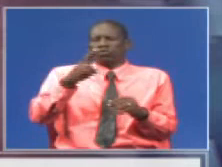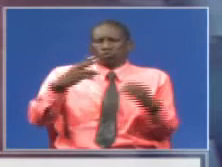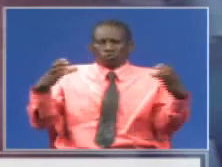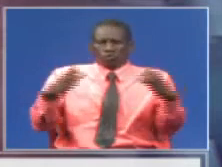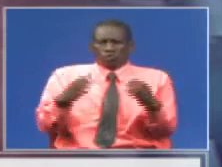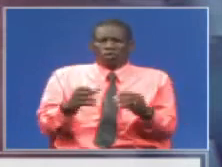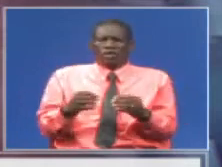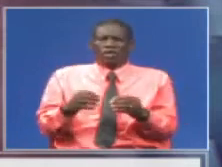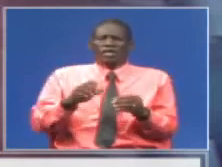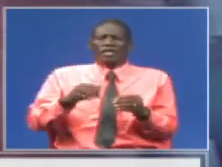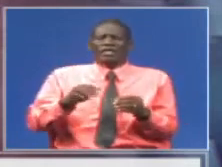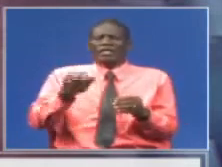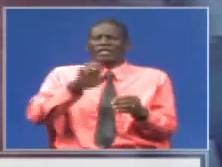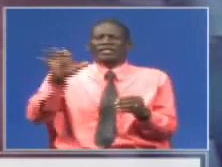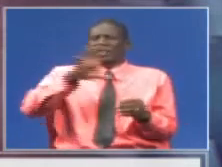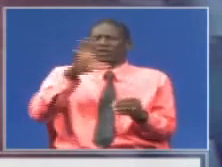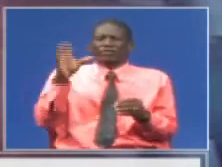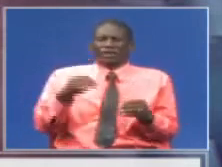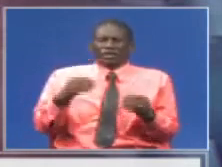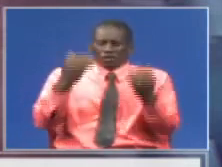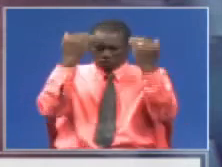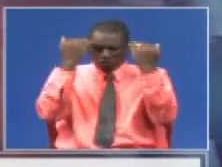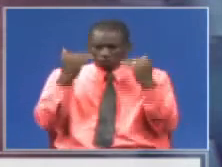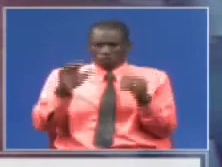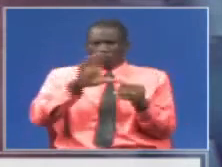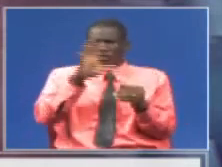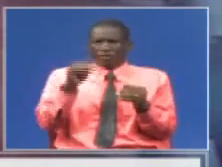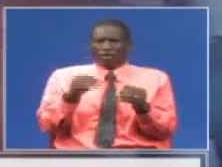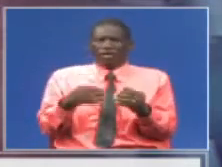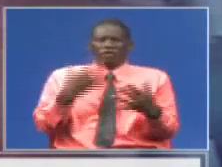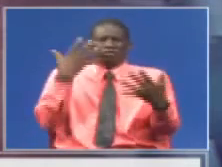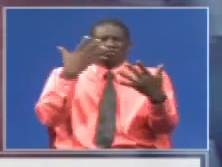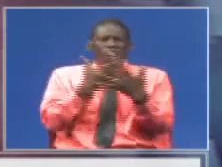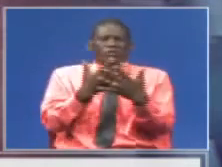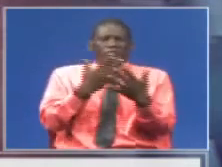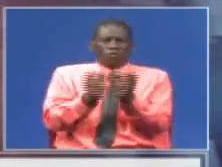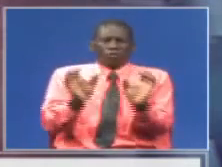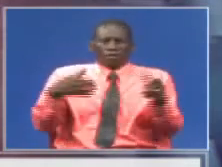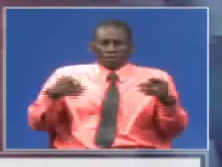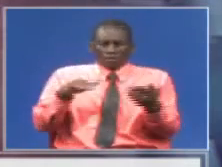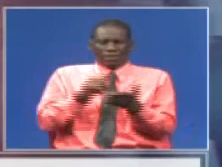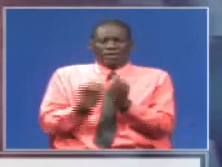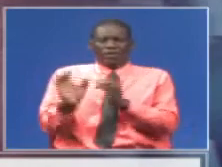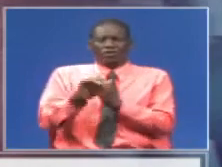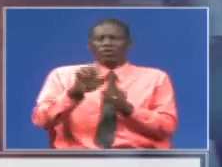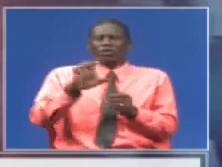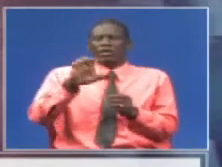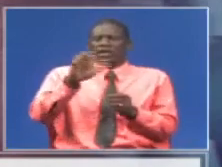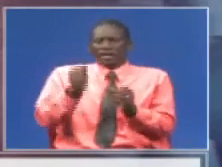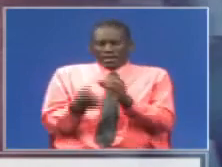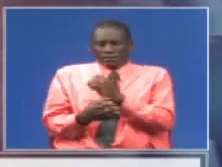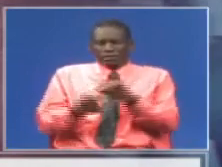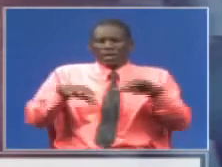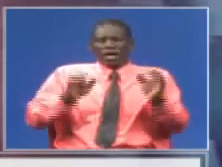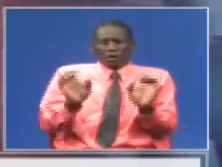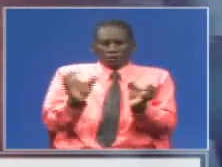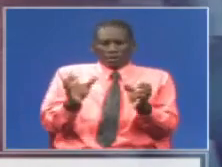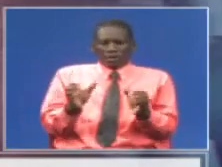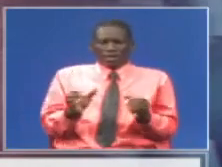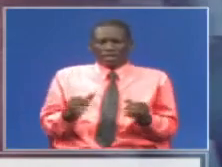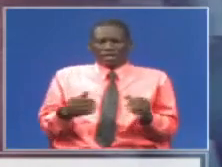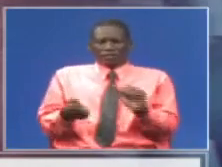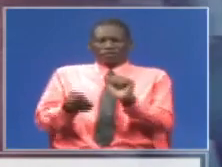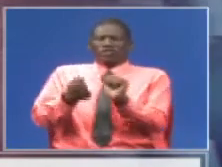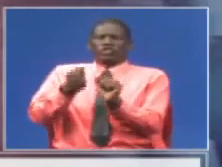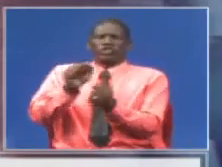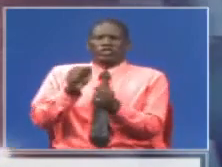East Africa and led to the incarceration of journalists in that country. Leila Mohammed takes a look at how the media landscape has